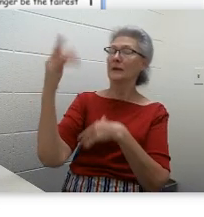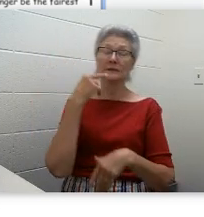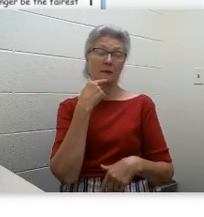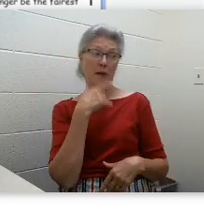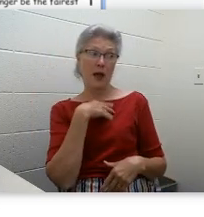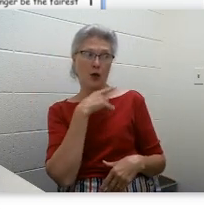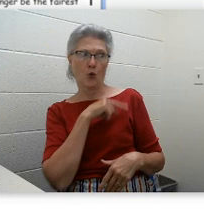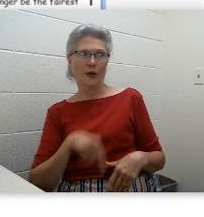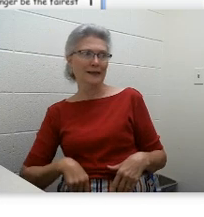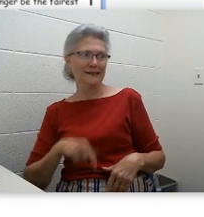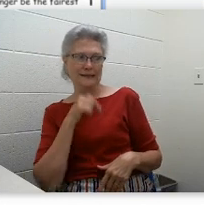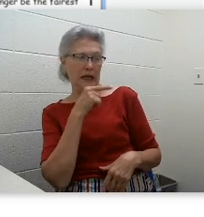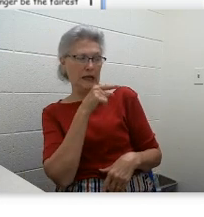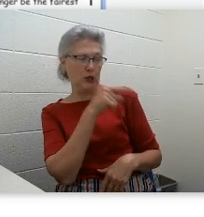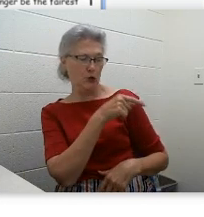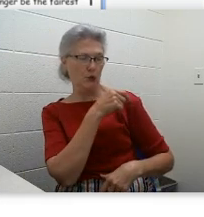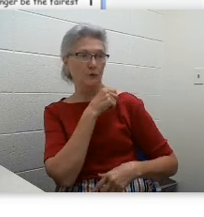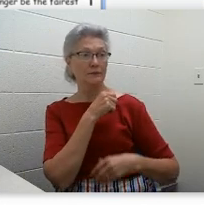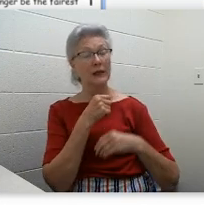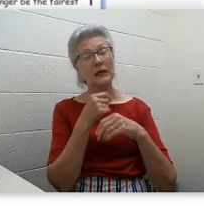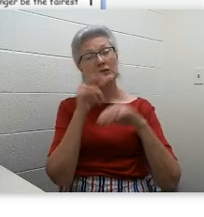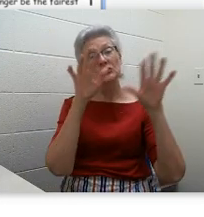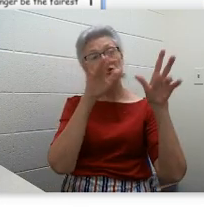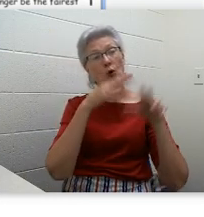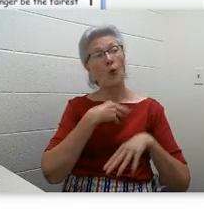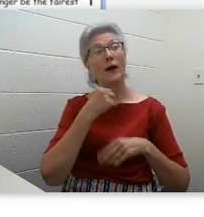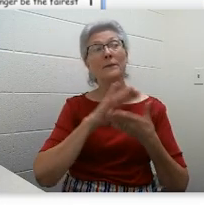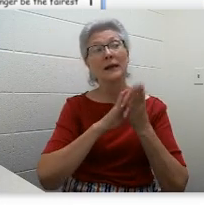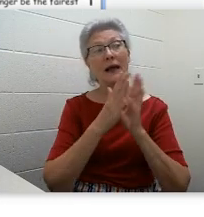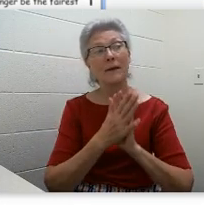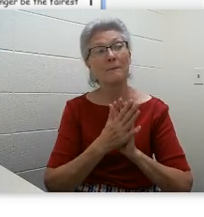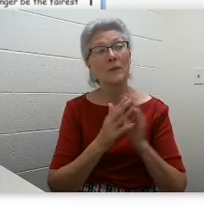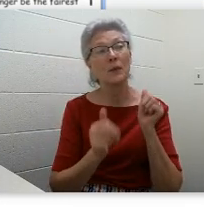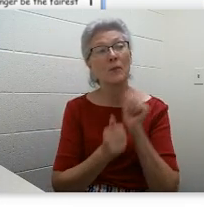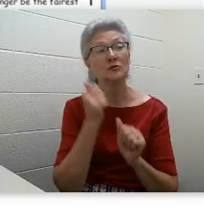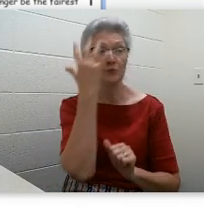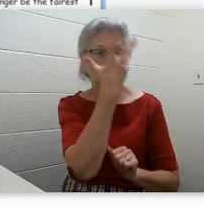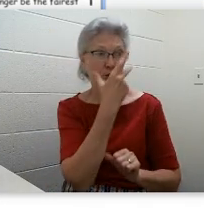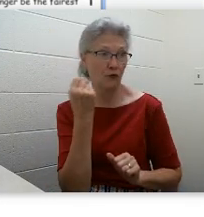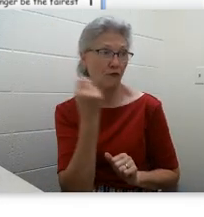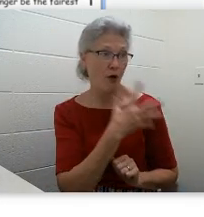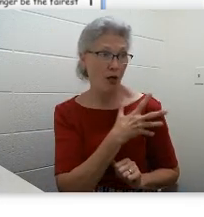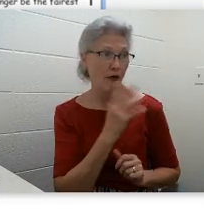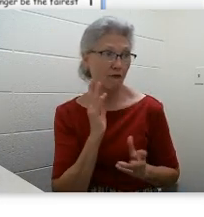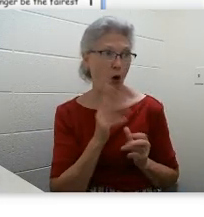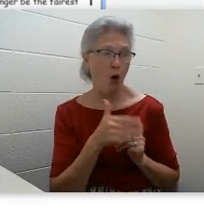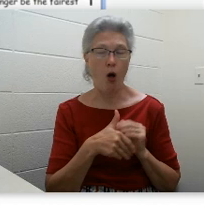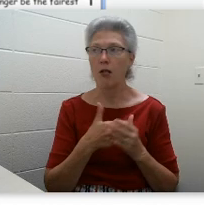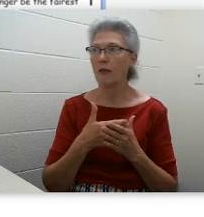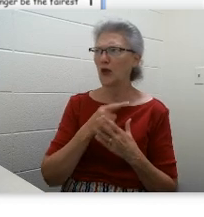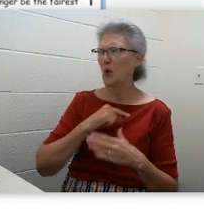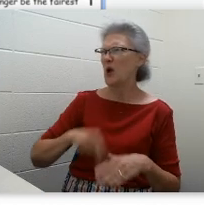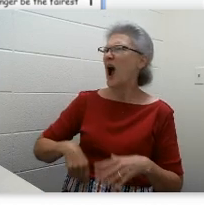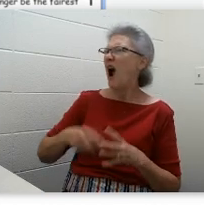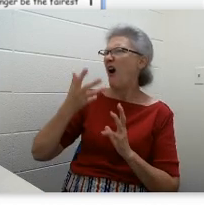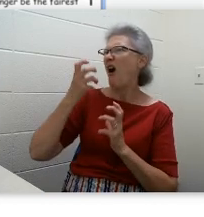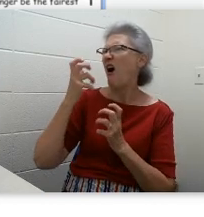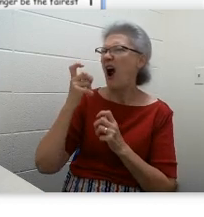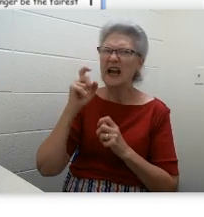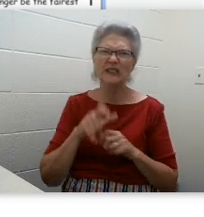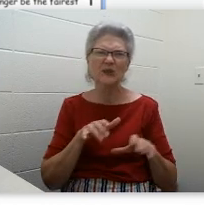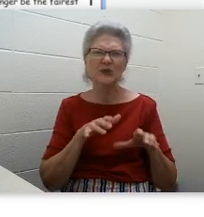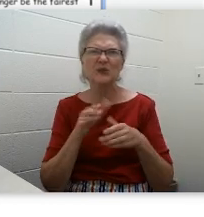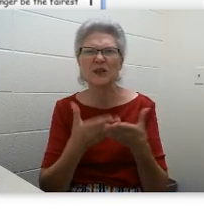my queen, it is no longer you. Snow White has become the fairest of them all. The queen was mad. The queen needed to do